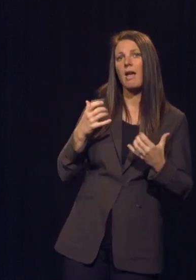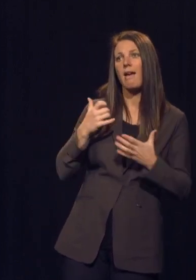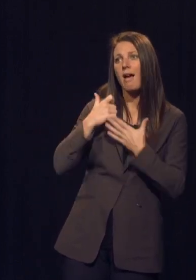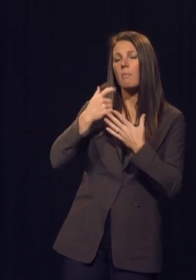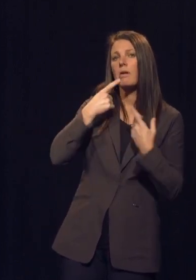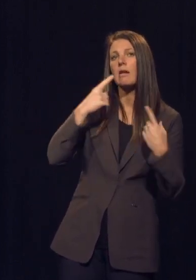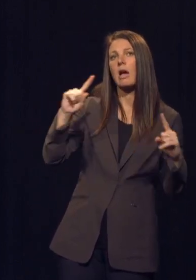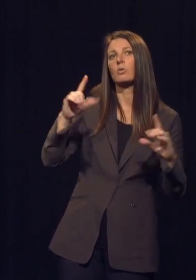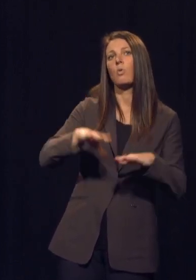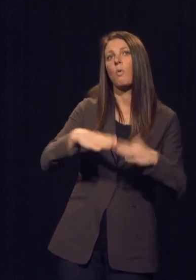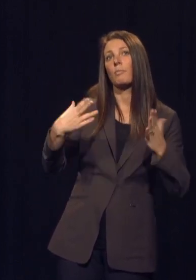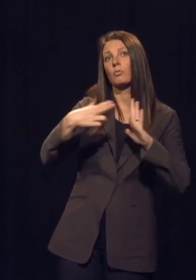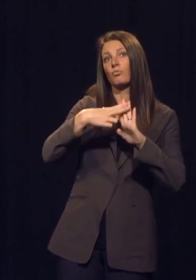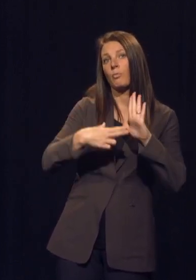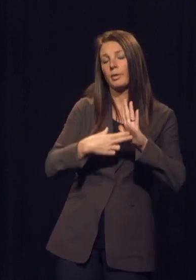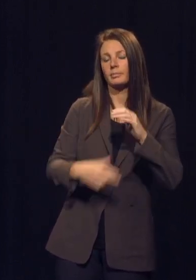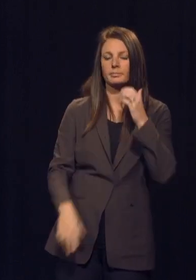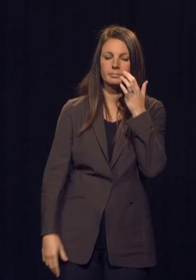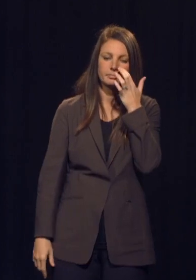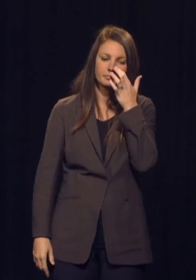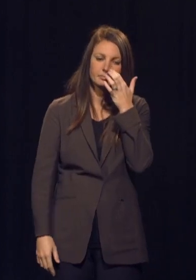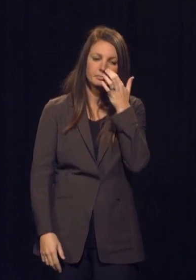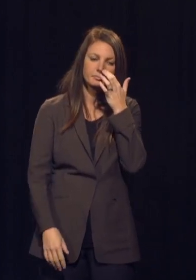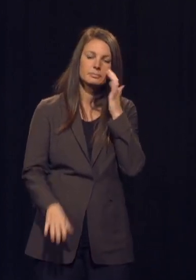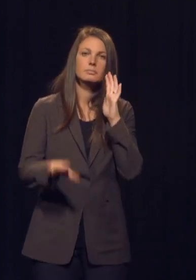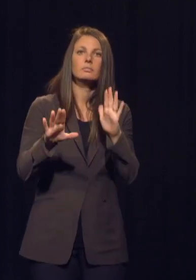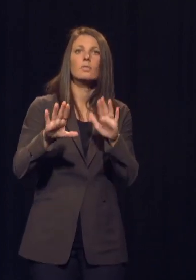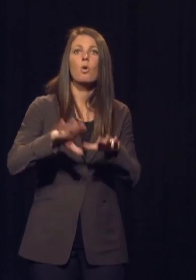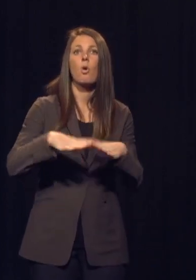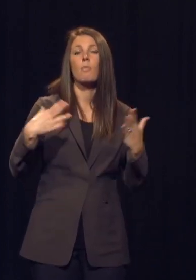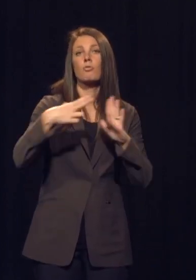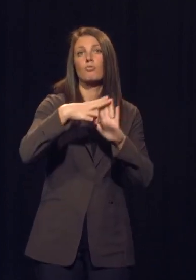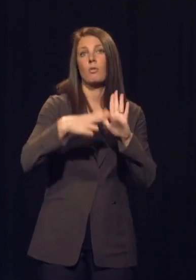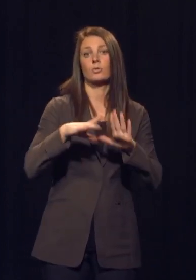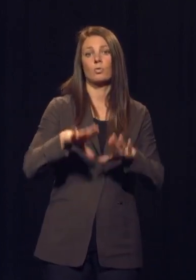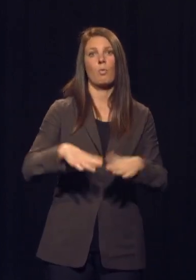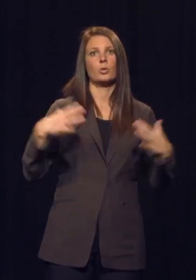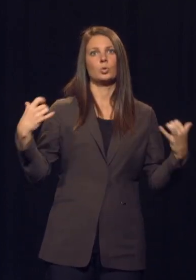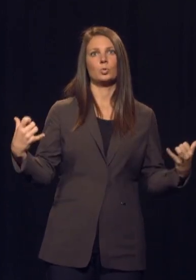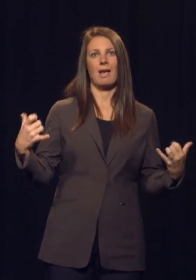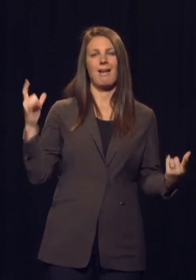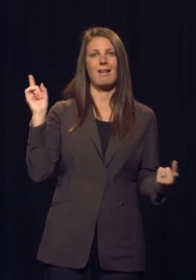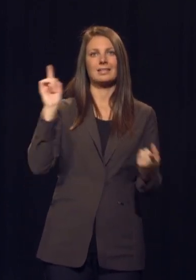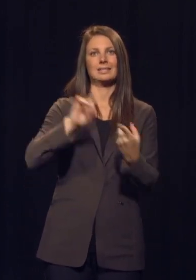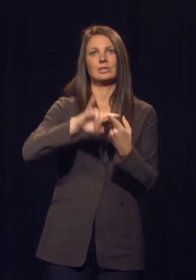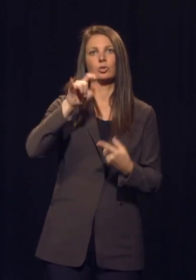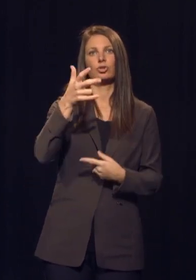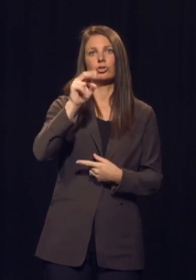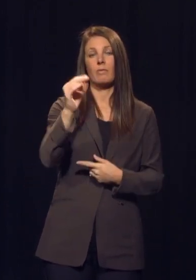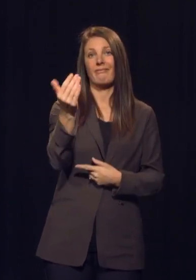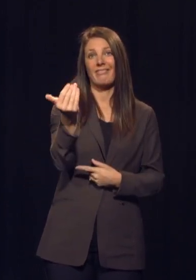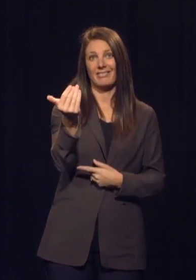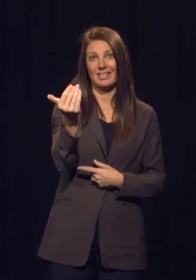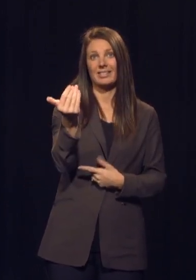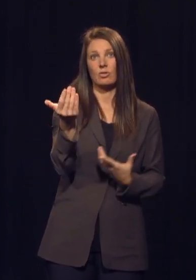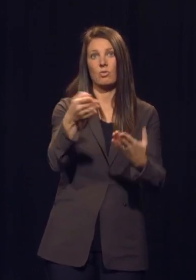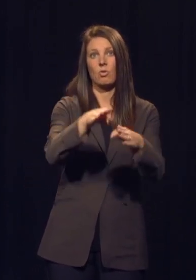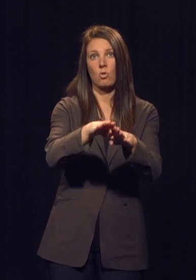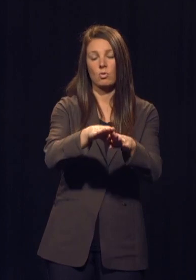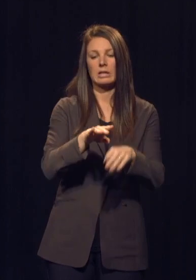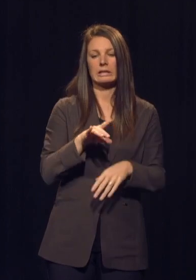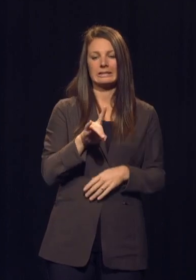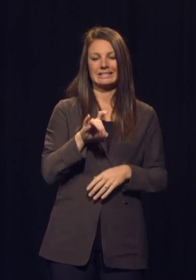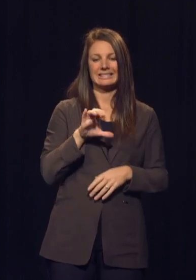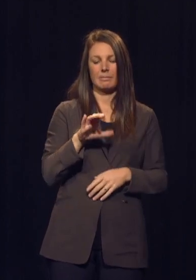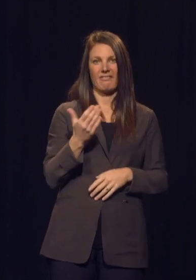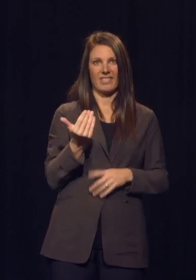open enrollment. As a reminder, open enrollment is open today, and it runs until January 15th, with December